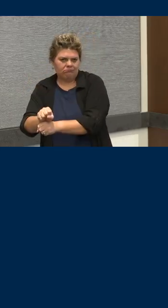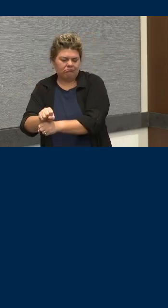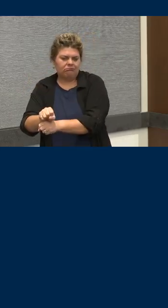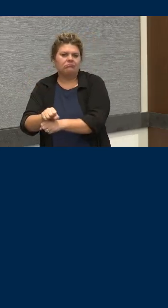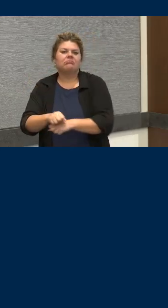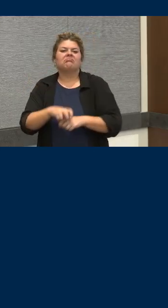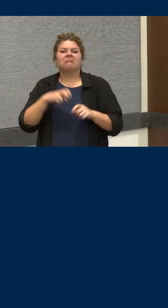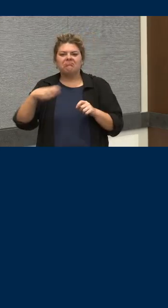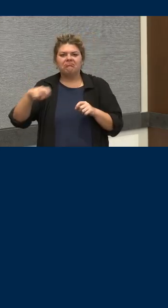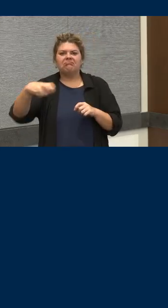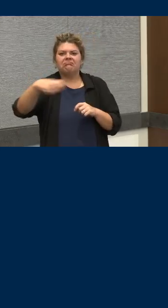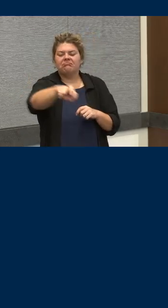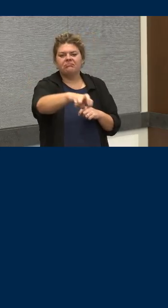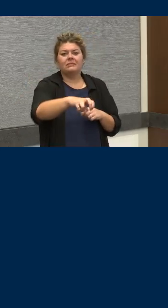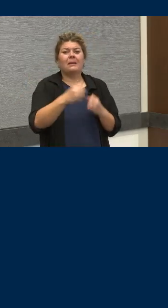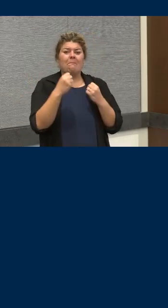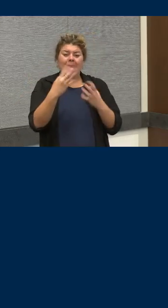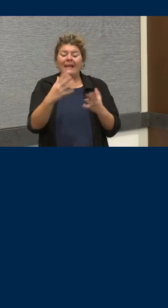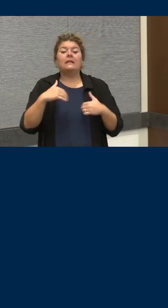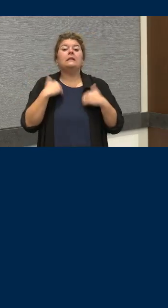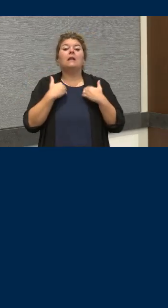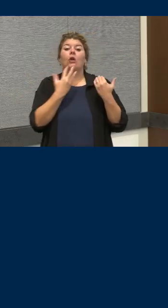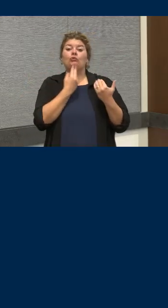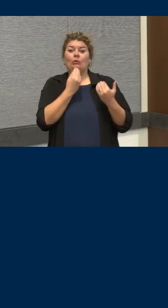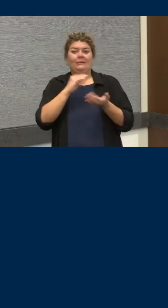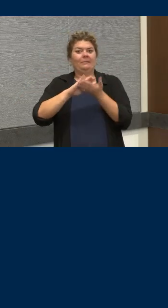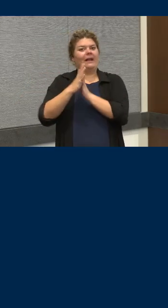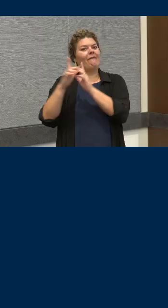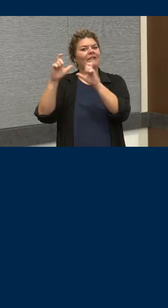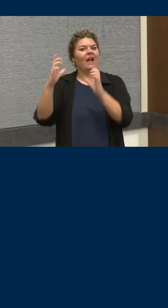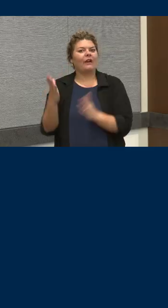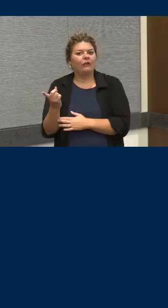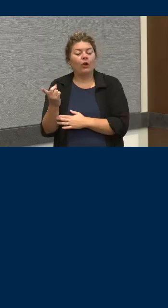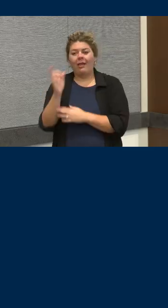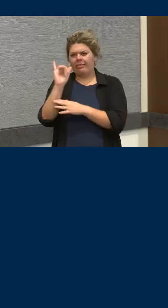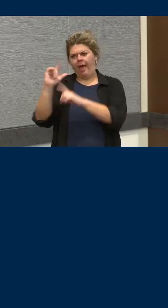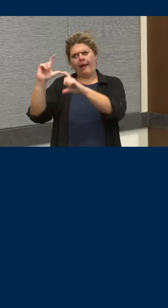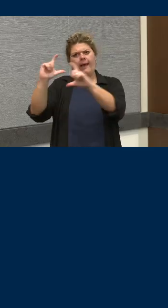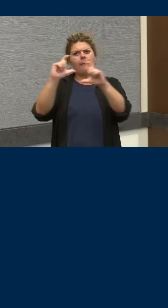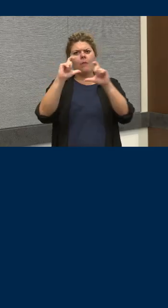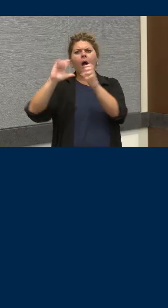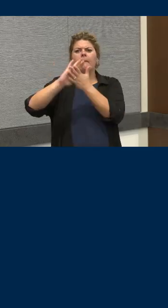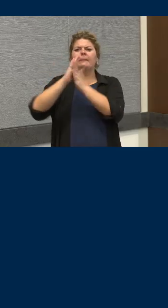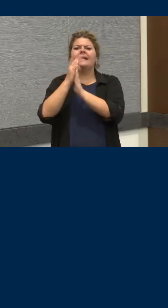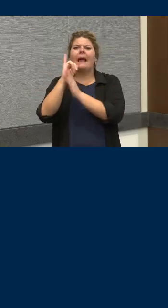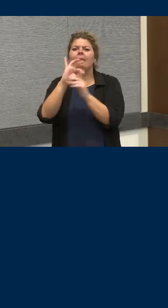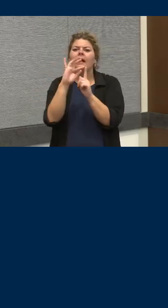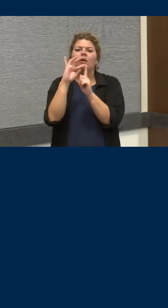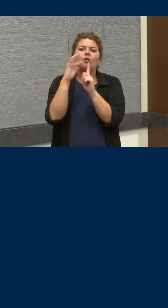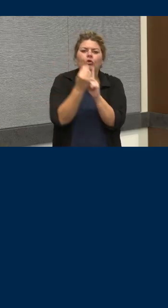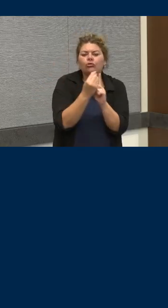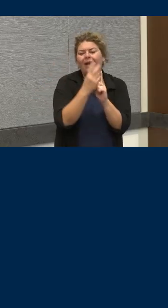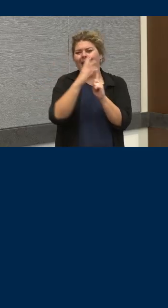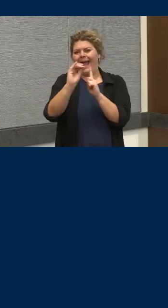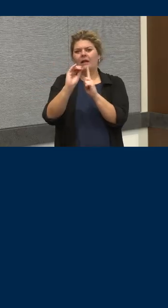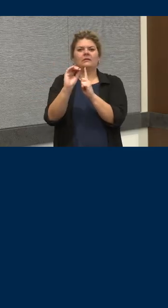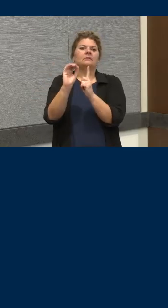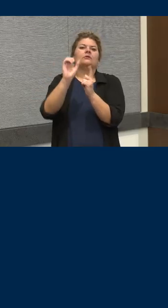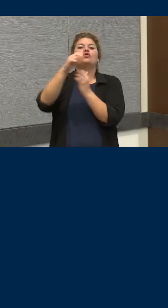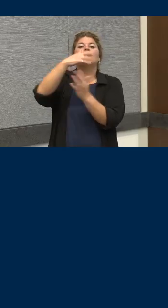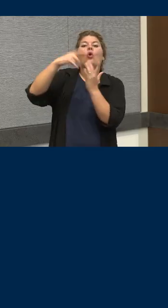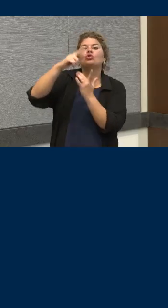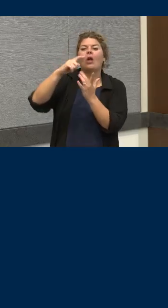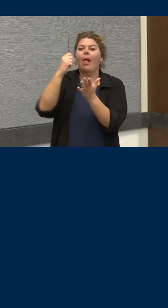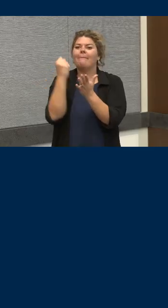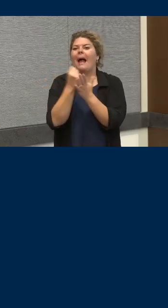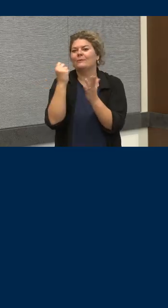dynamics that pulled many young Jews into photography. The camera became a cultural and social passport.